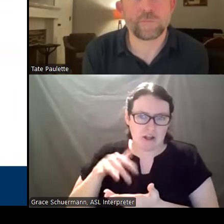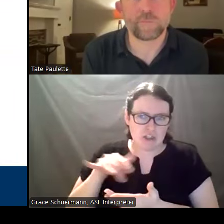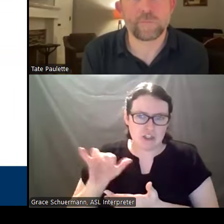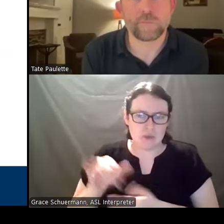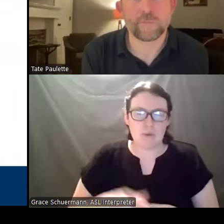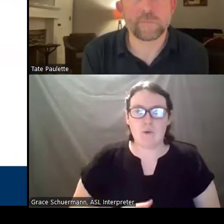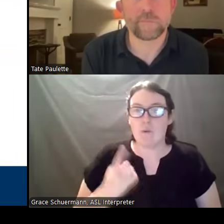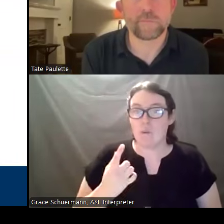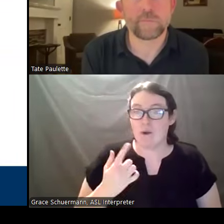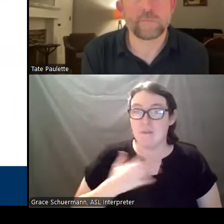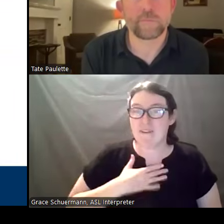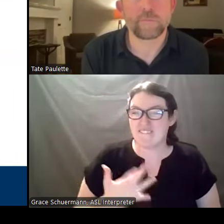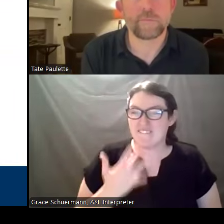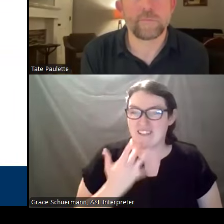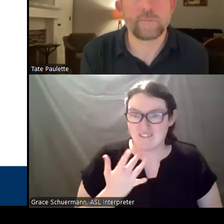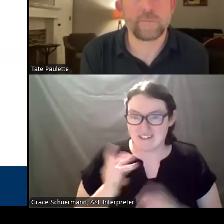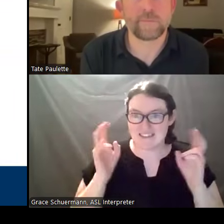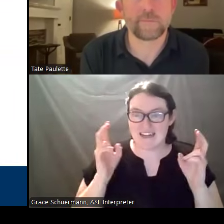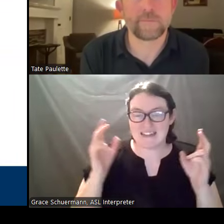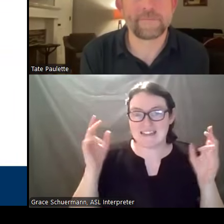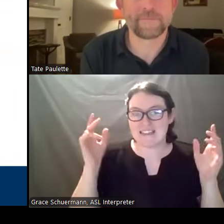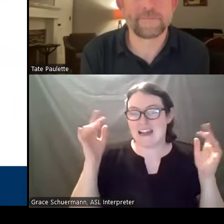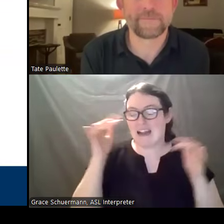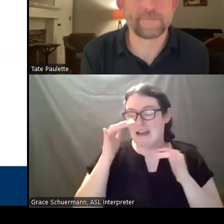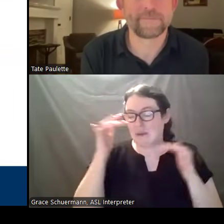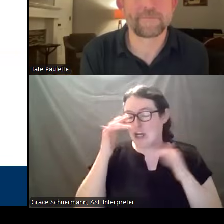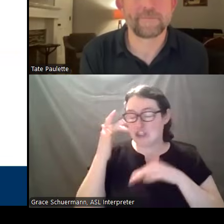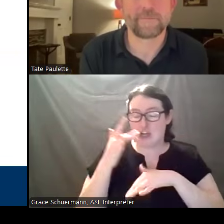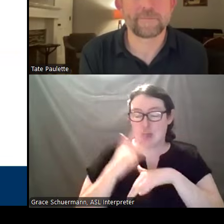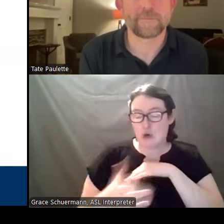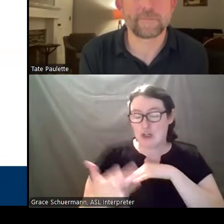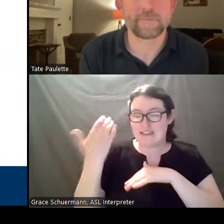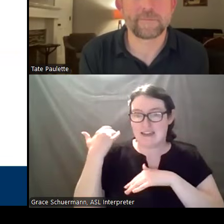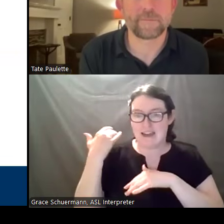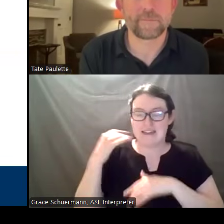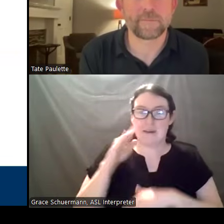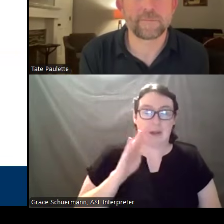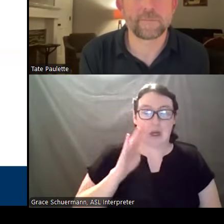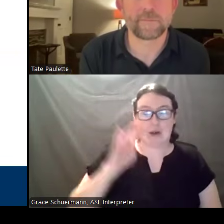my favorites, an article titled Inebriation and the Early State, Beer and the Politics